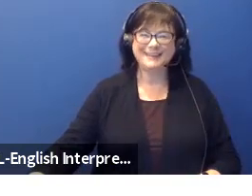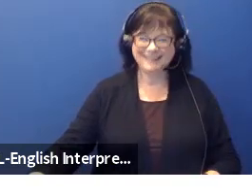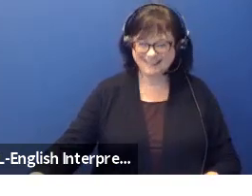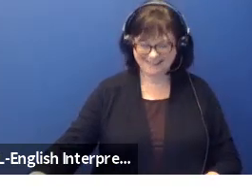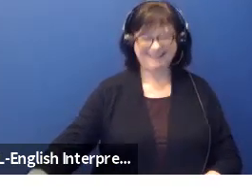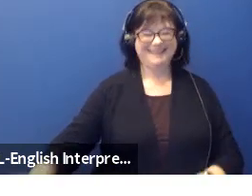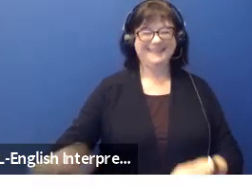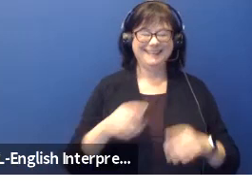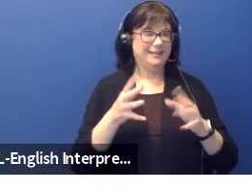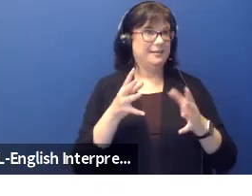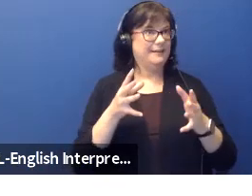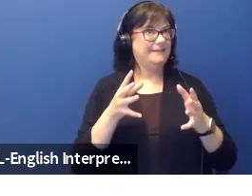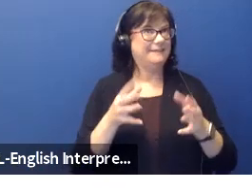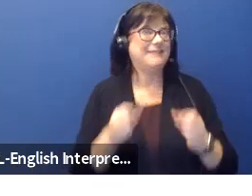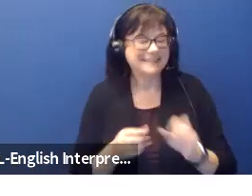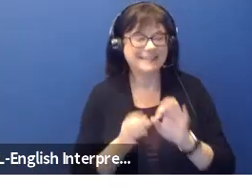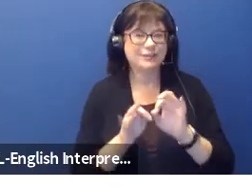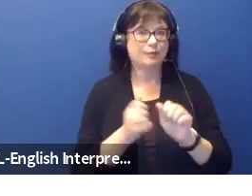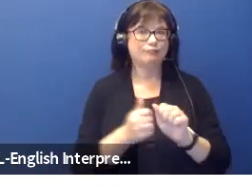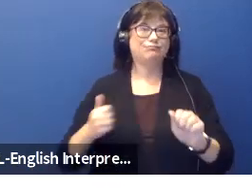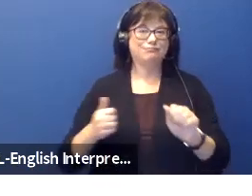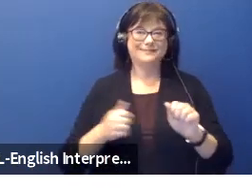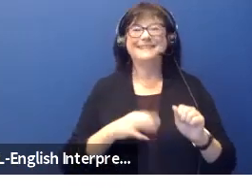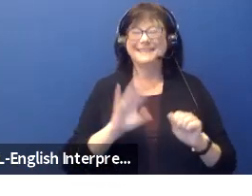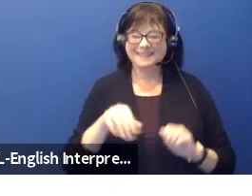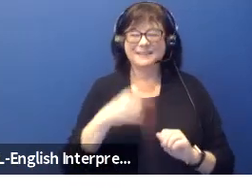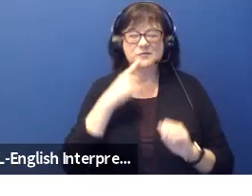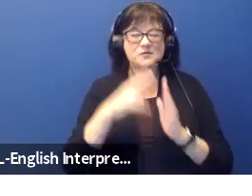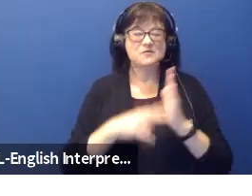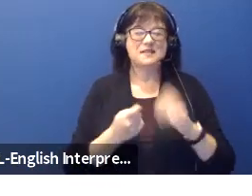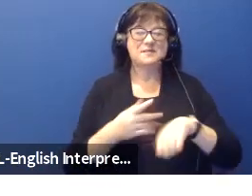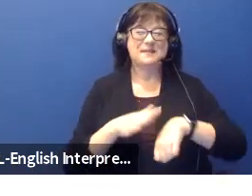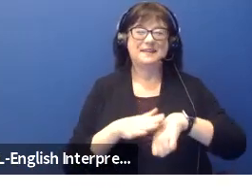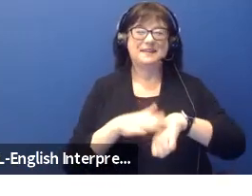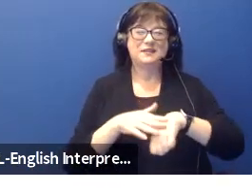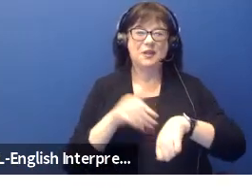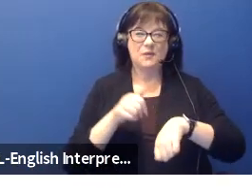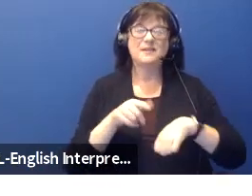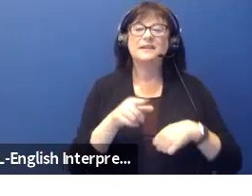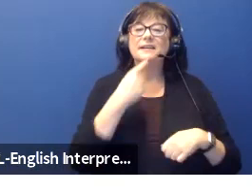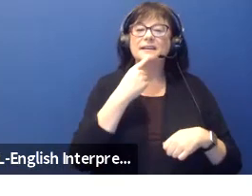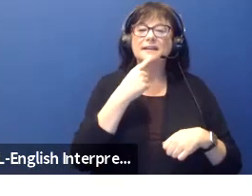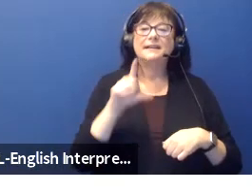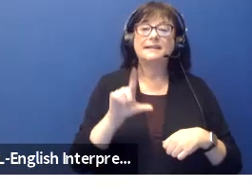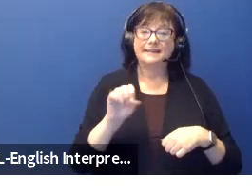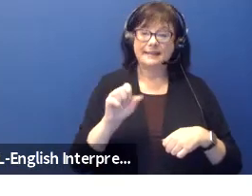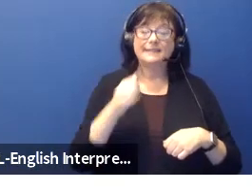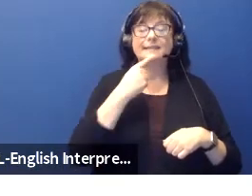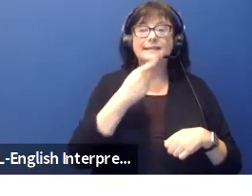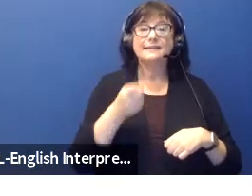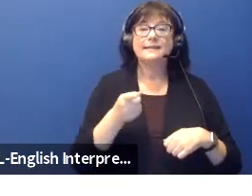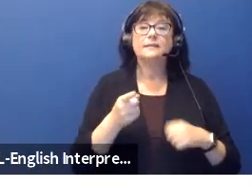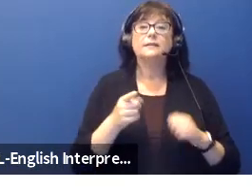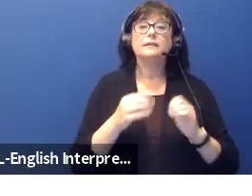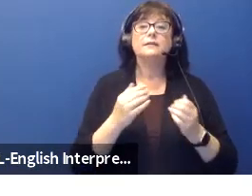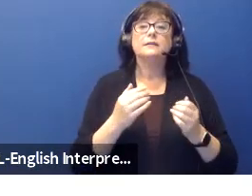Thank you. Yep, I will. So it says, Lisa has indicated, we posted a